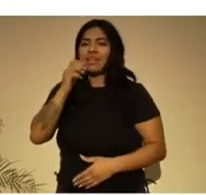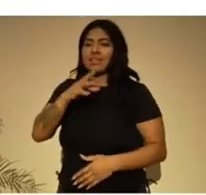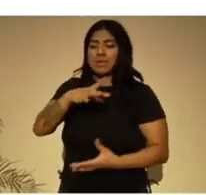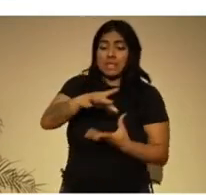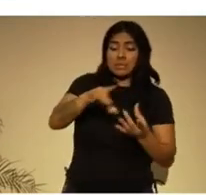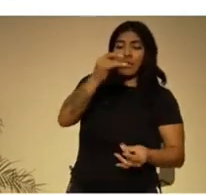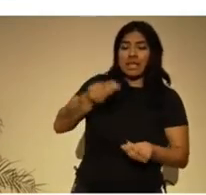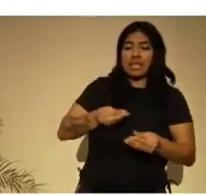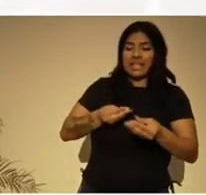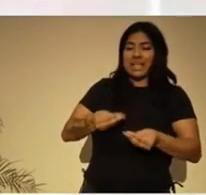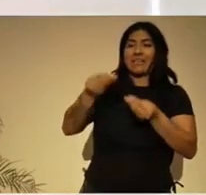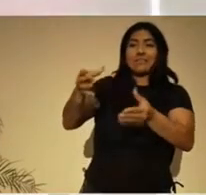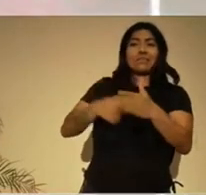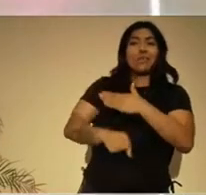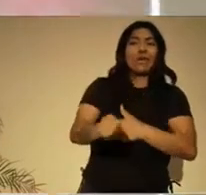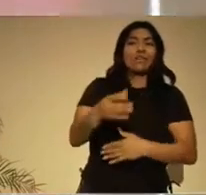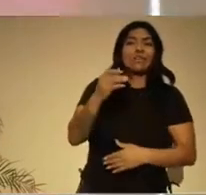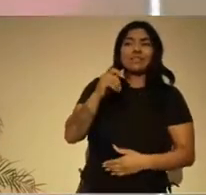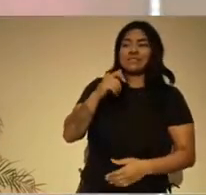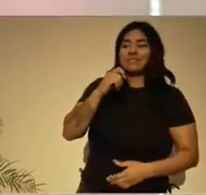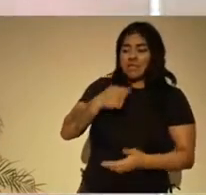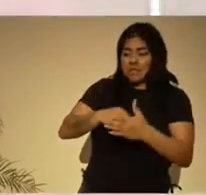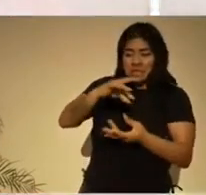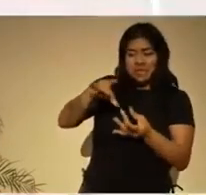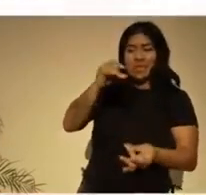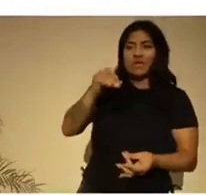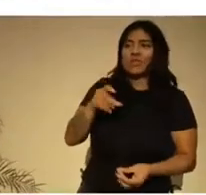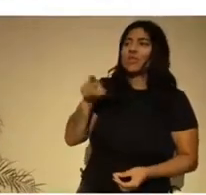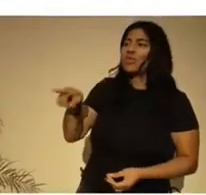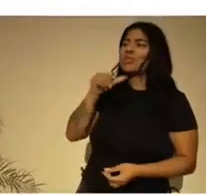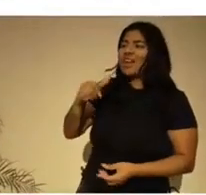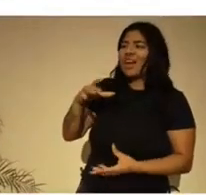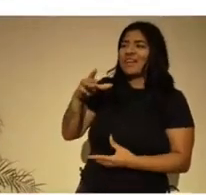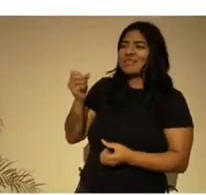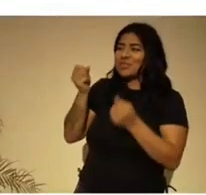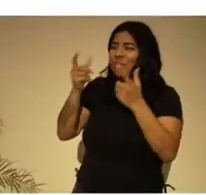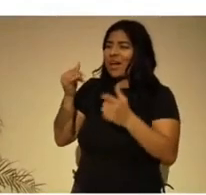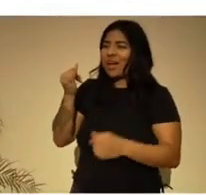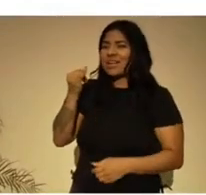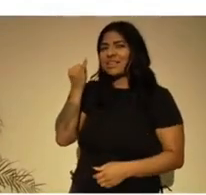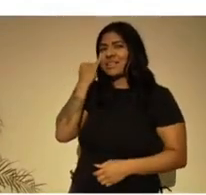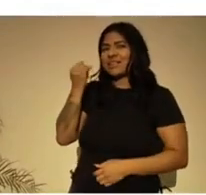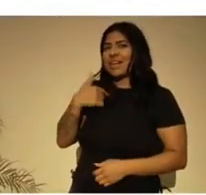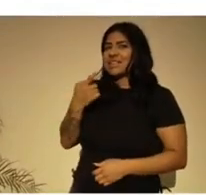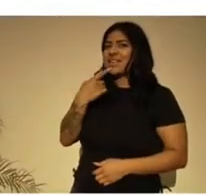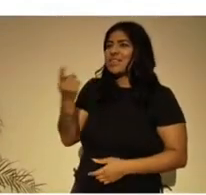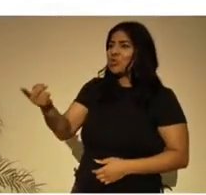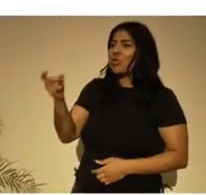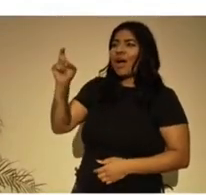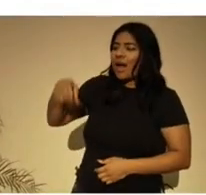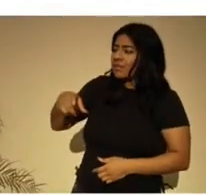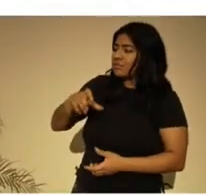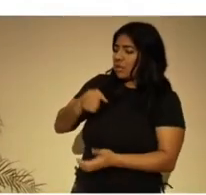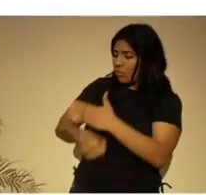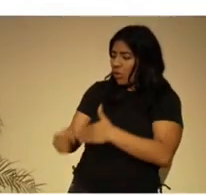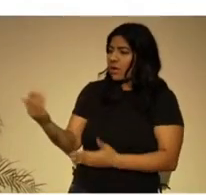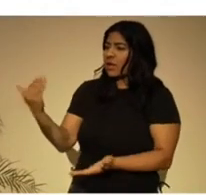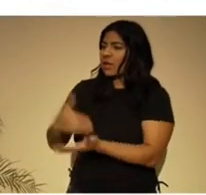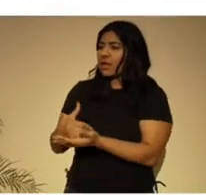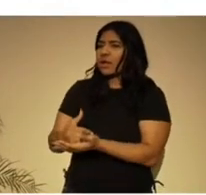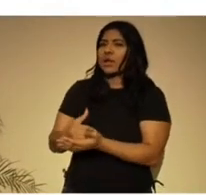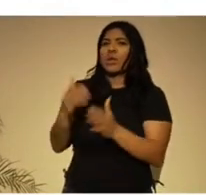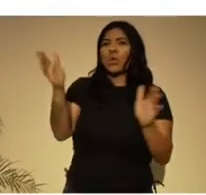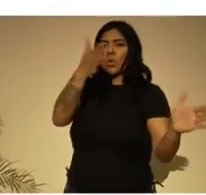the Spirit. You should not be surprised at my saying that you must be born again. The wind blows wherever